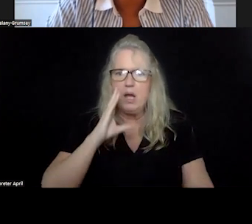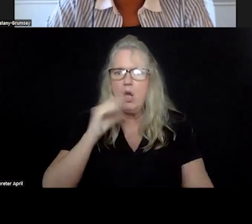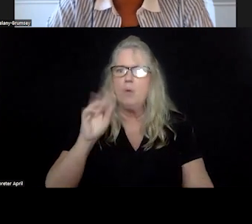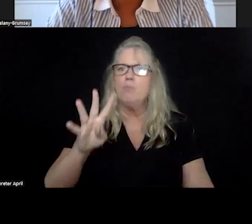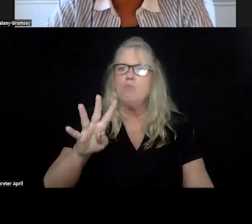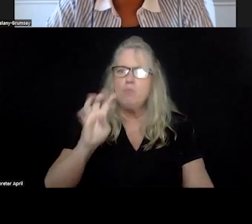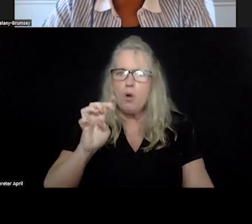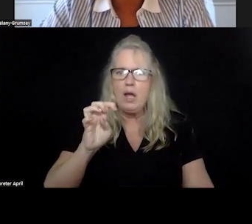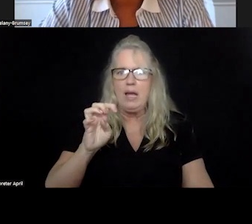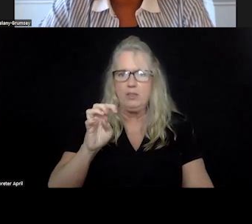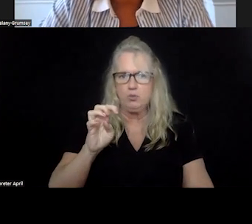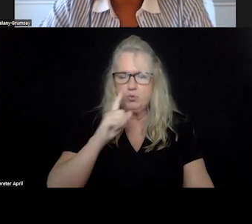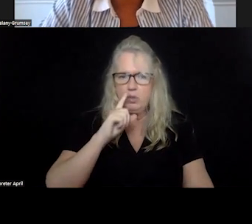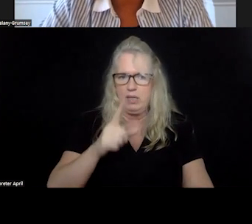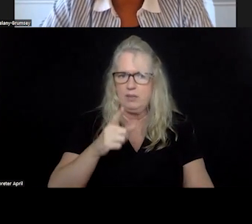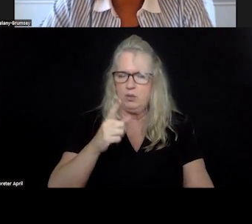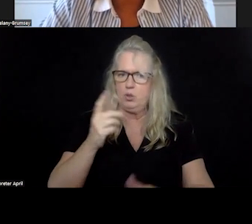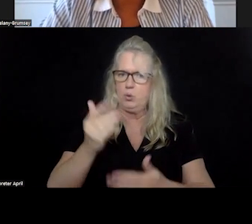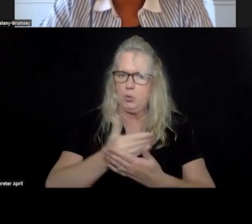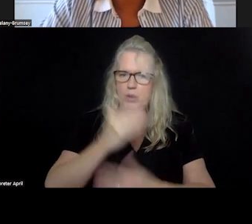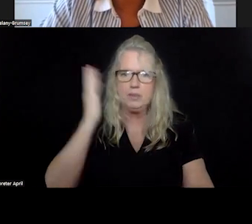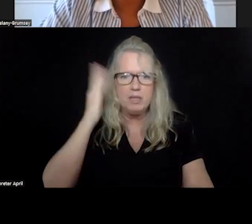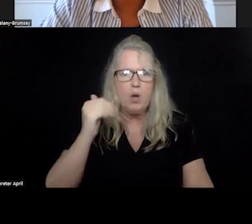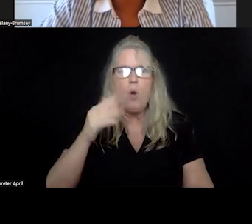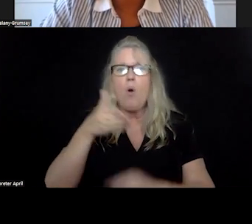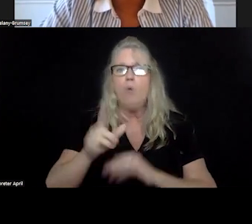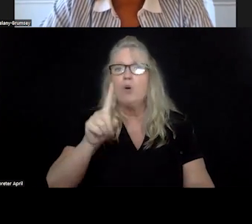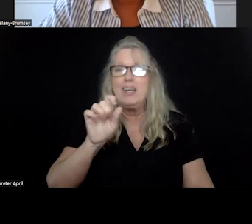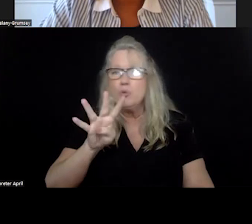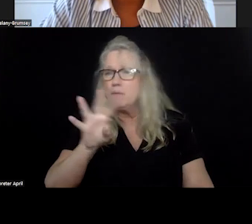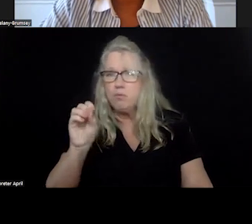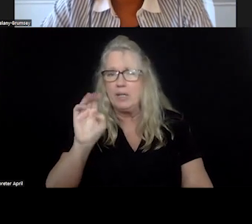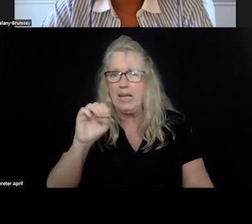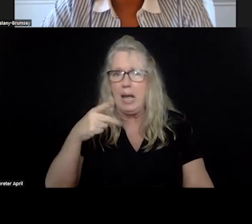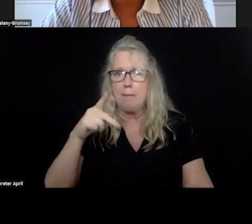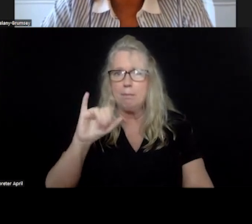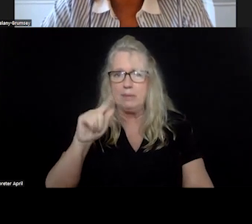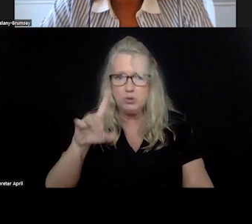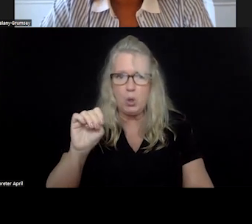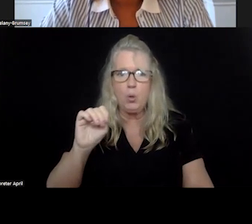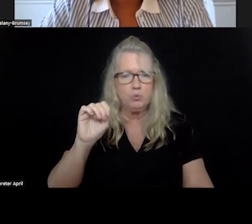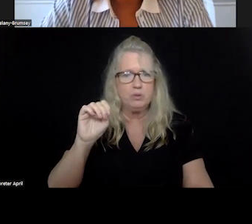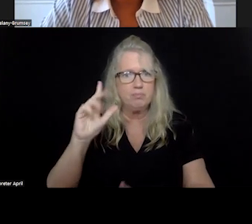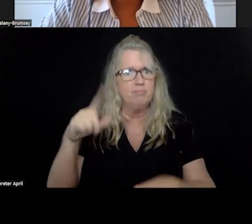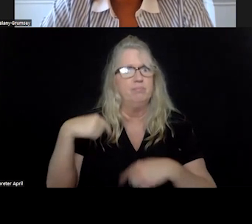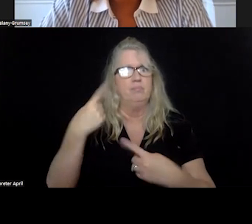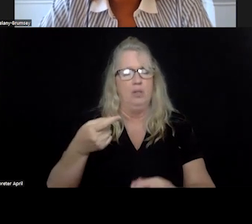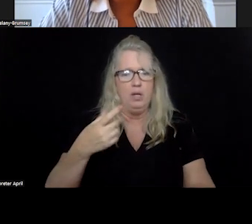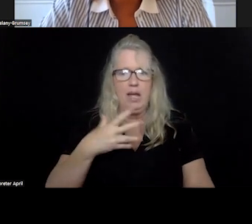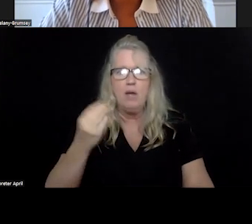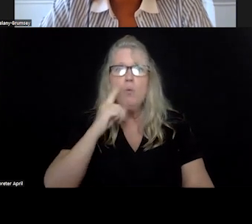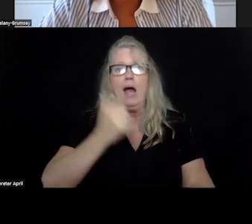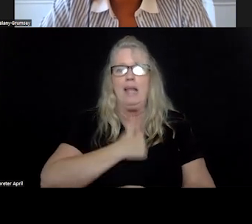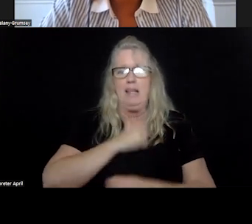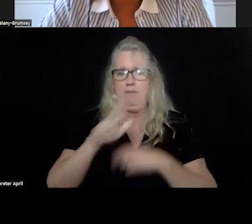400 unique speakers over the 140 episodes that we've had. And what I love